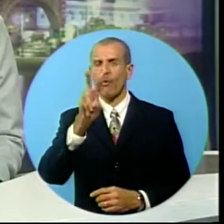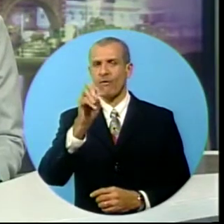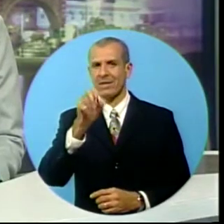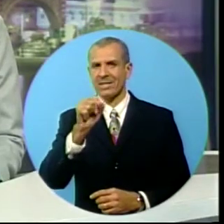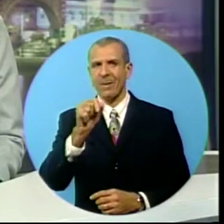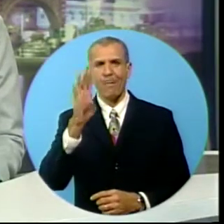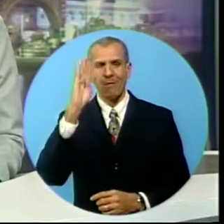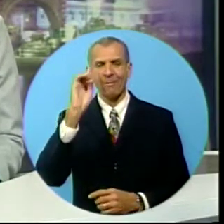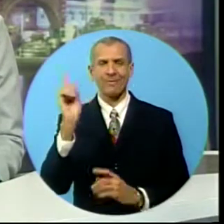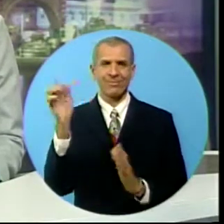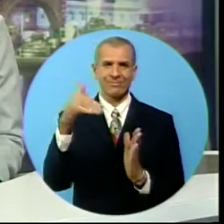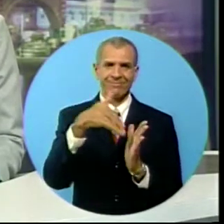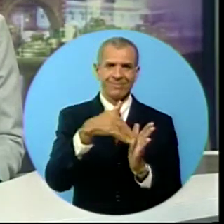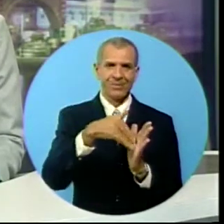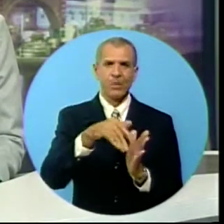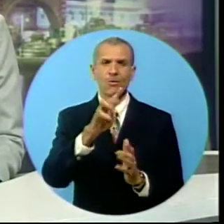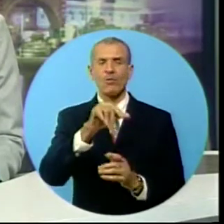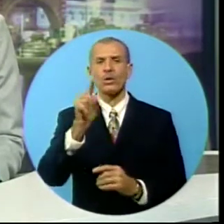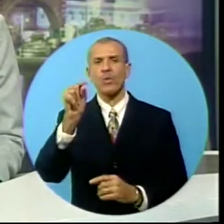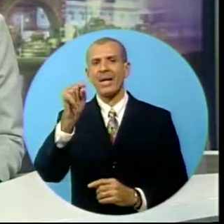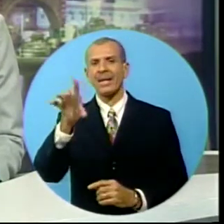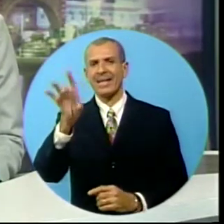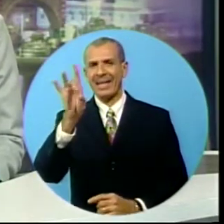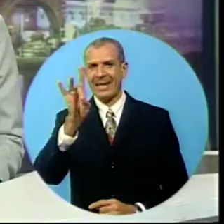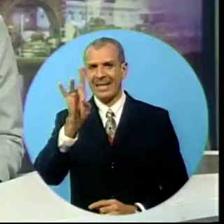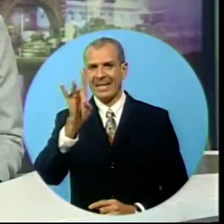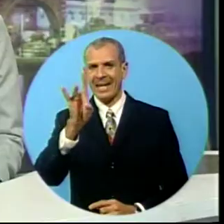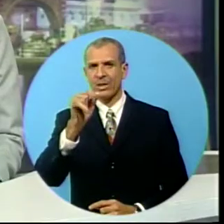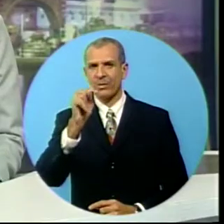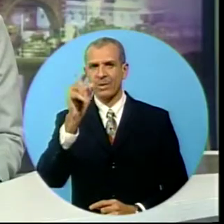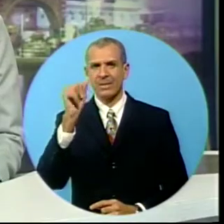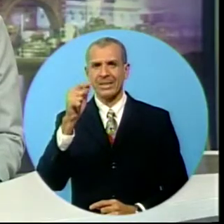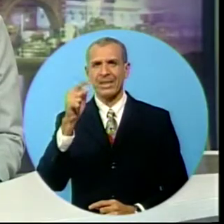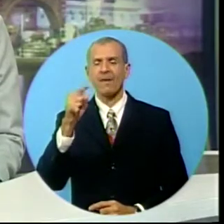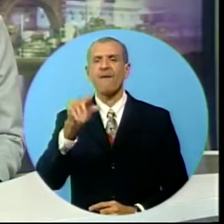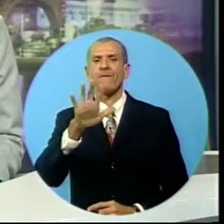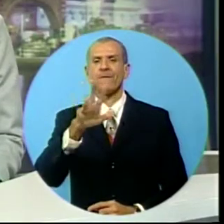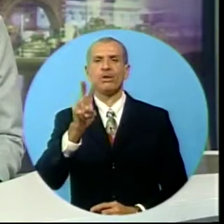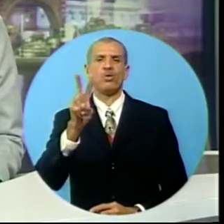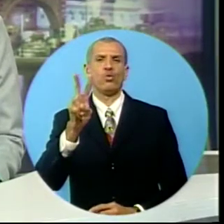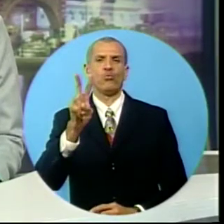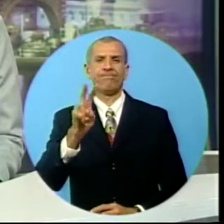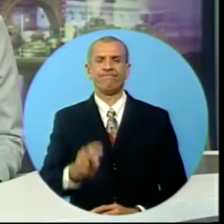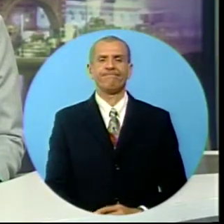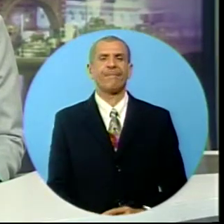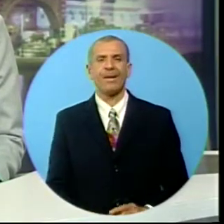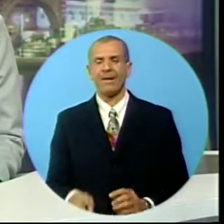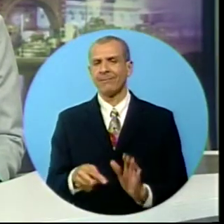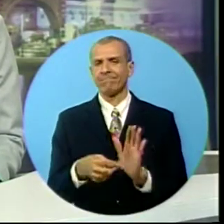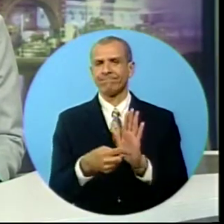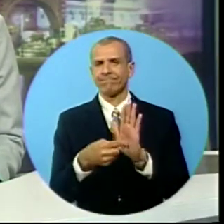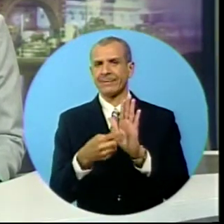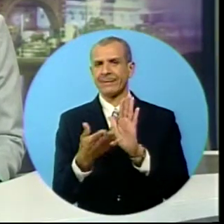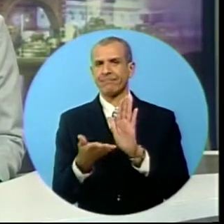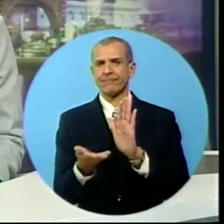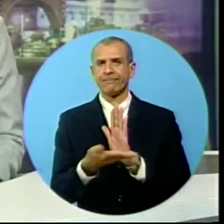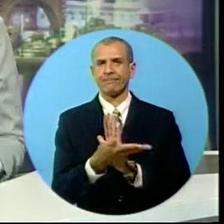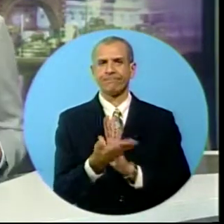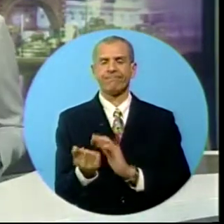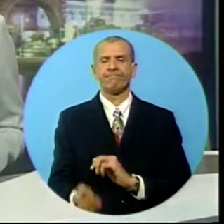with bravo returning to take four for 28 telekaratni delshan made 52 here are the highlights of that runs chase